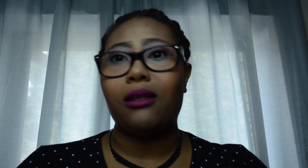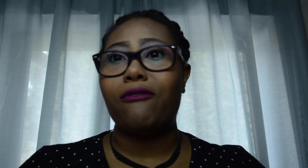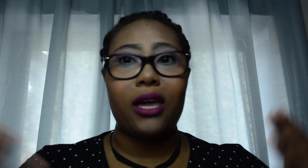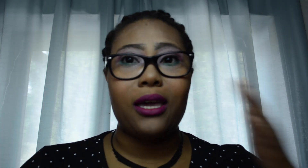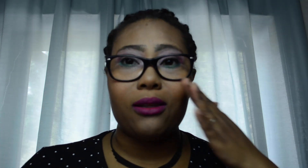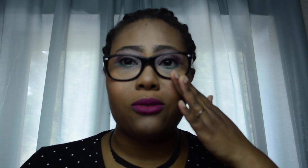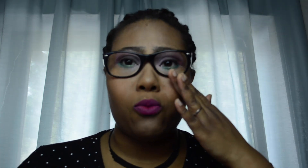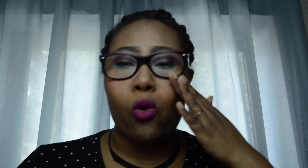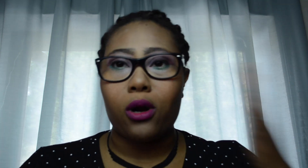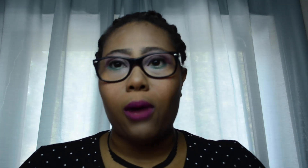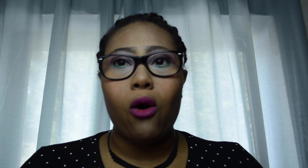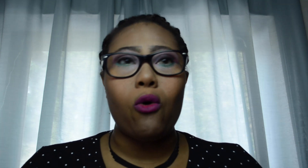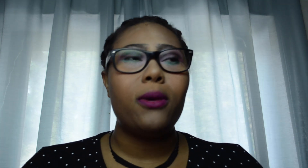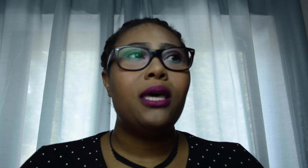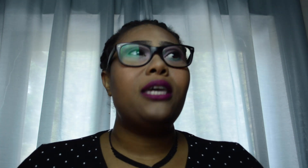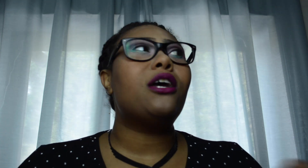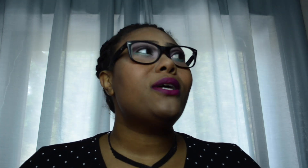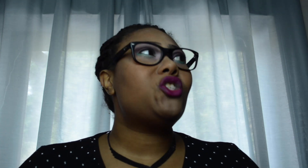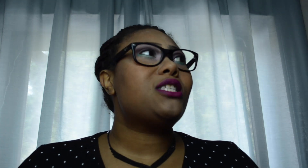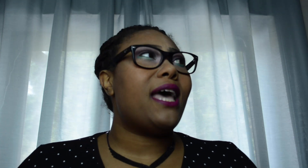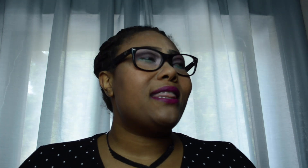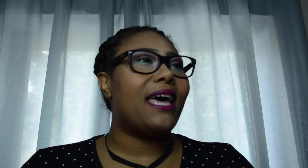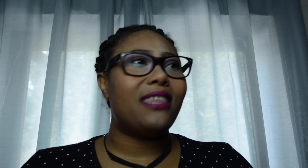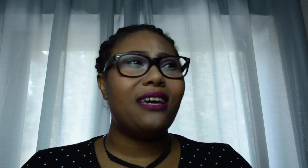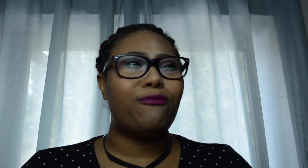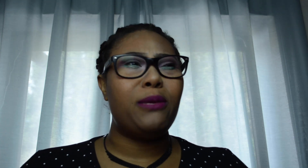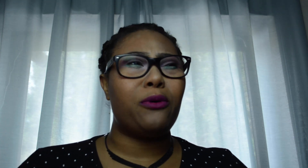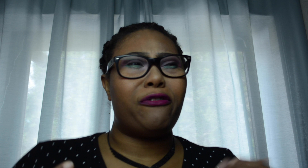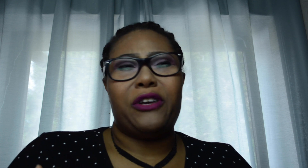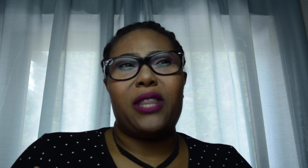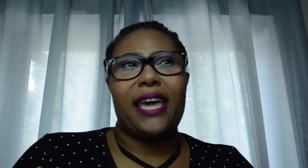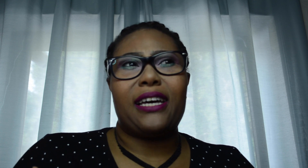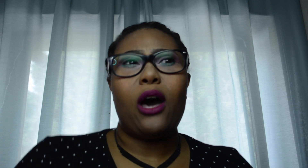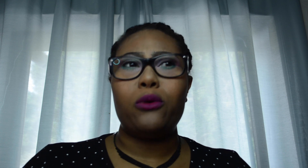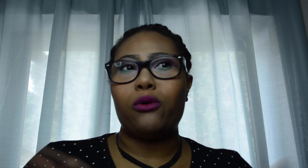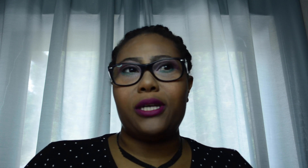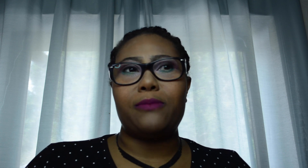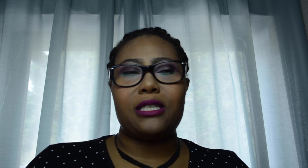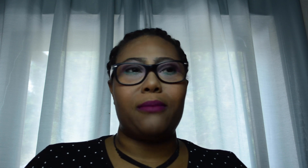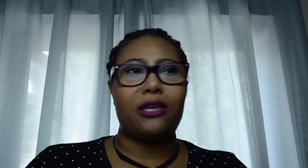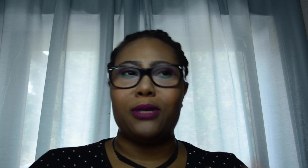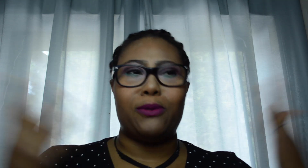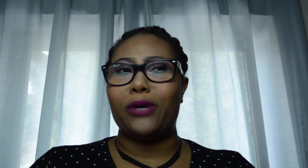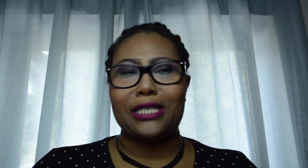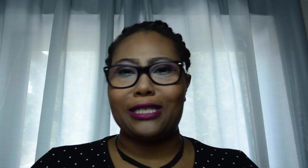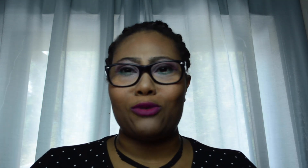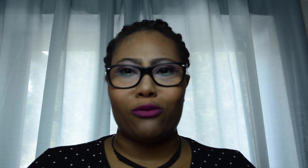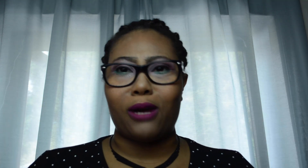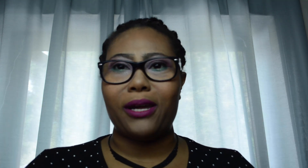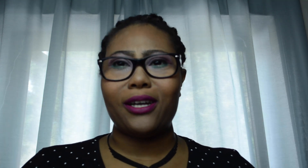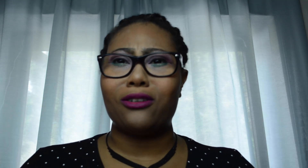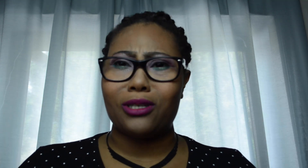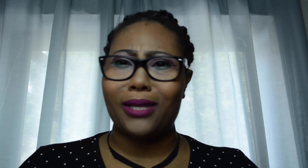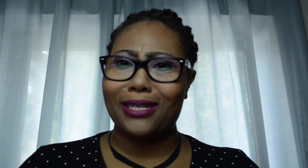very loving and warm home. You know, it's just that thing of people feel like, oh, you're raised Muslim, like you must have been raised like some